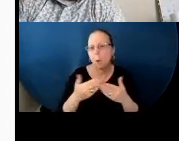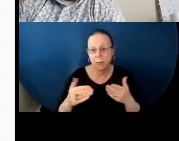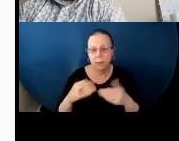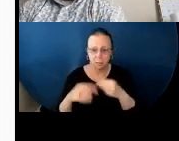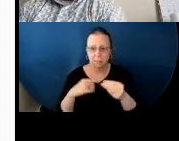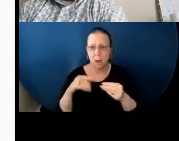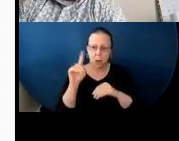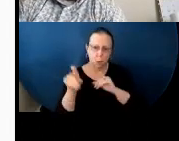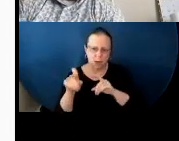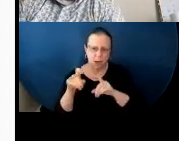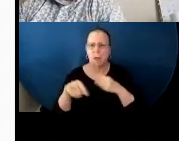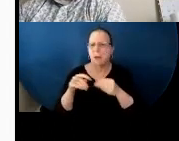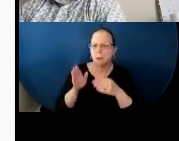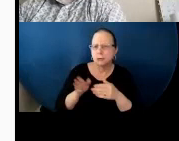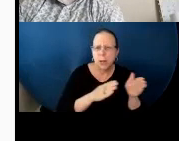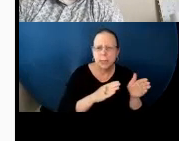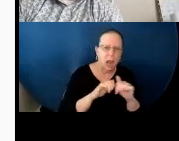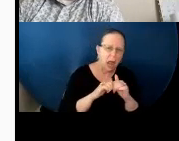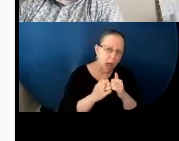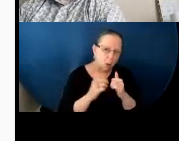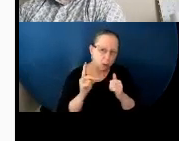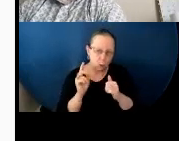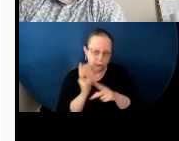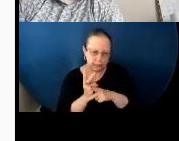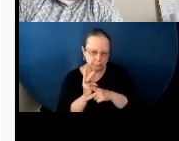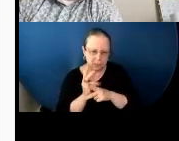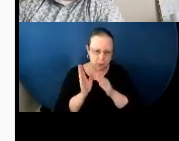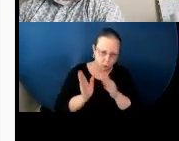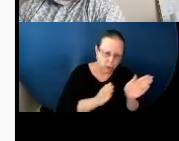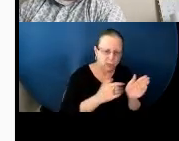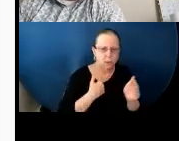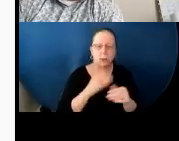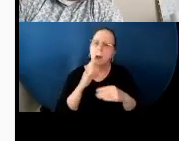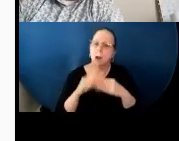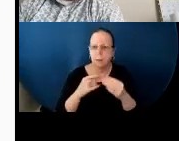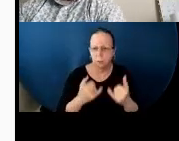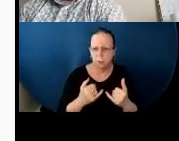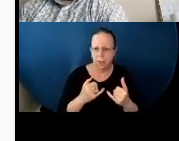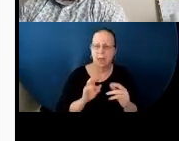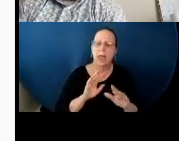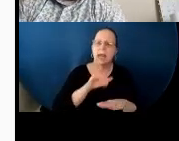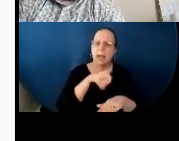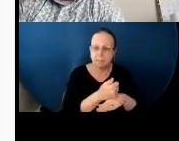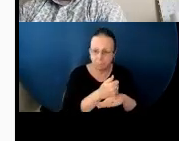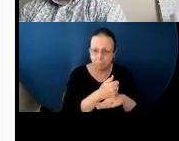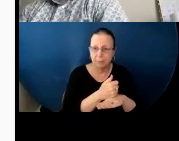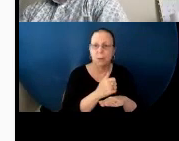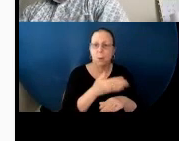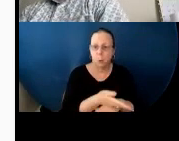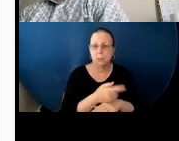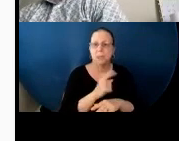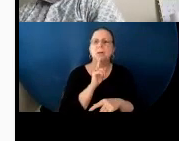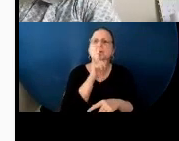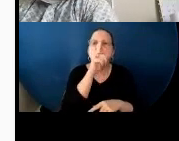about how do you take the strategies he talked about today and implement those in real time on the ground